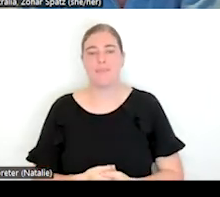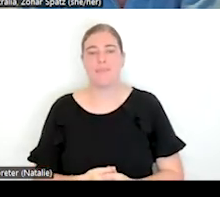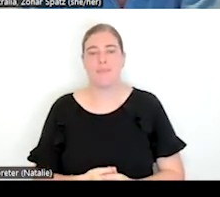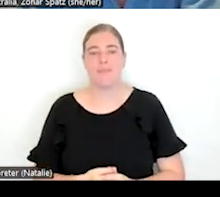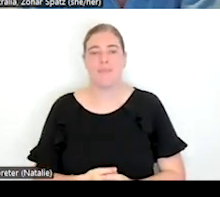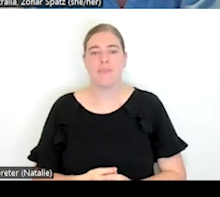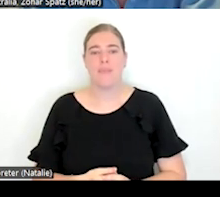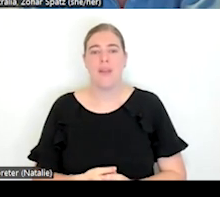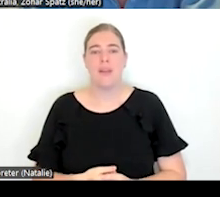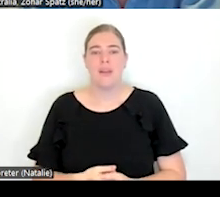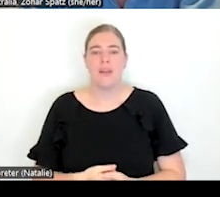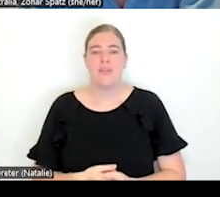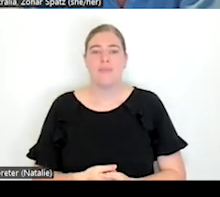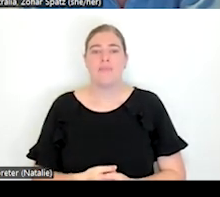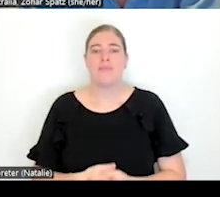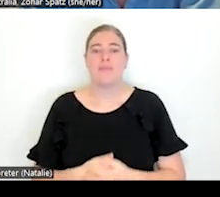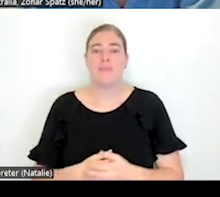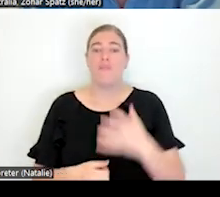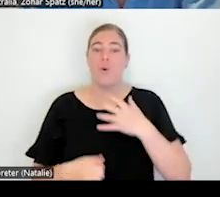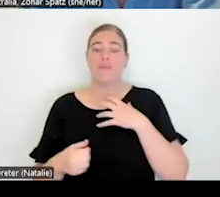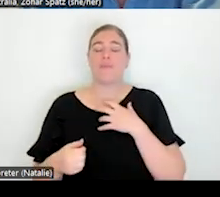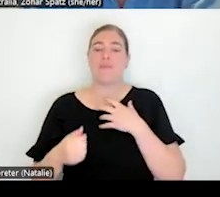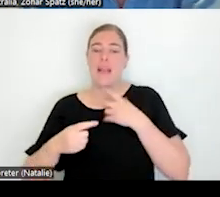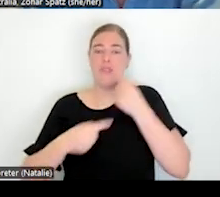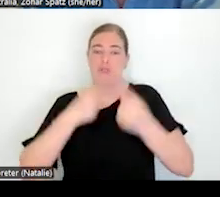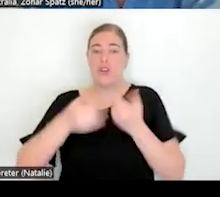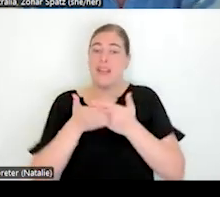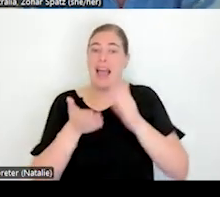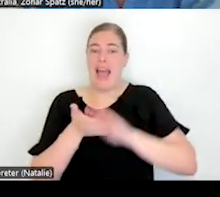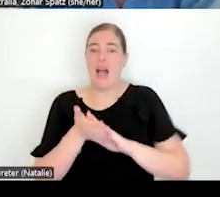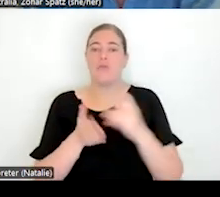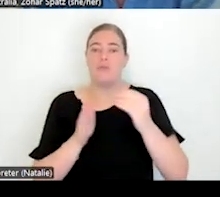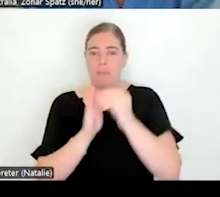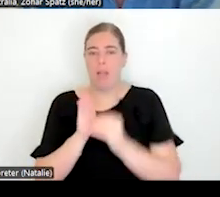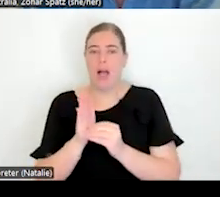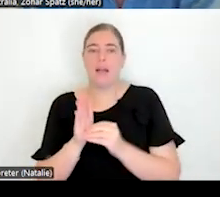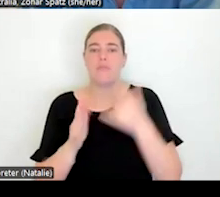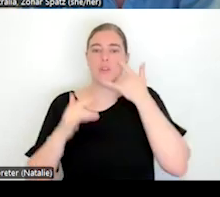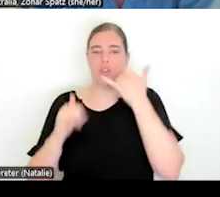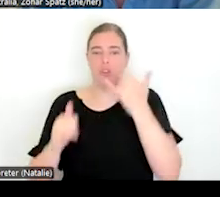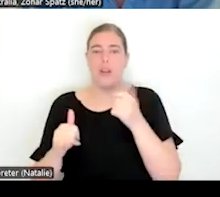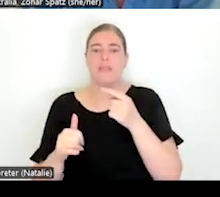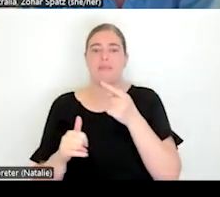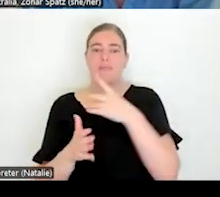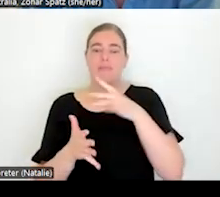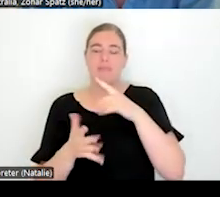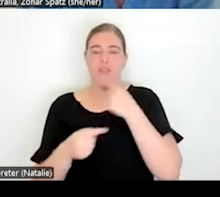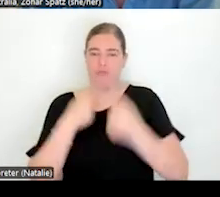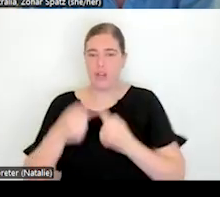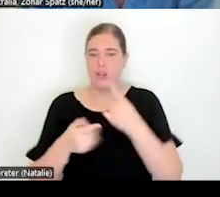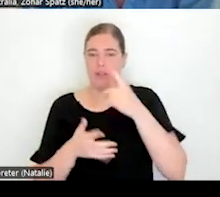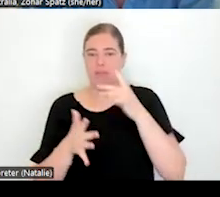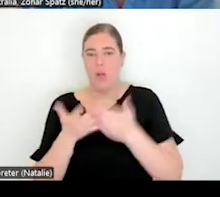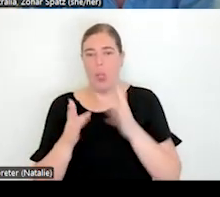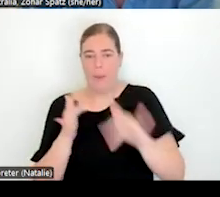tender for lodgement details and instructions. We strongly advise you to check Creative Australia's website